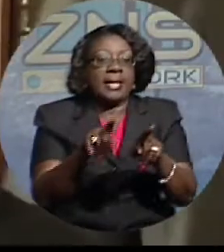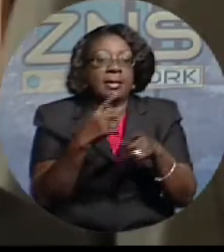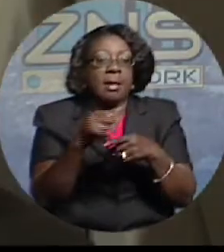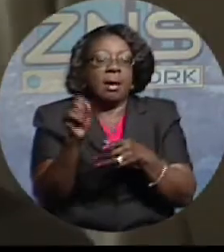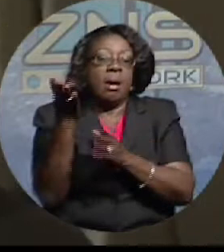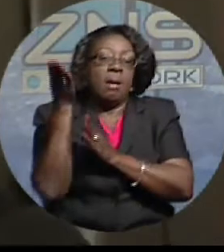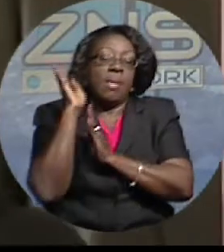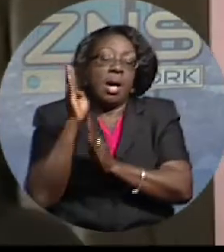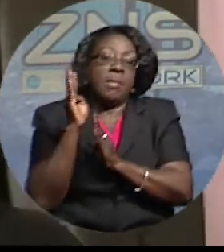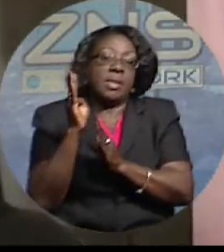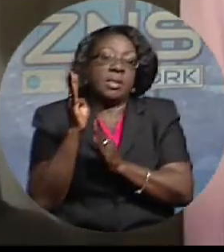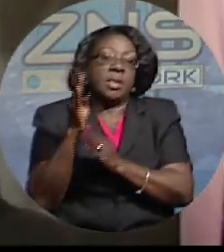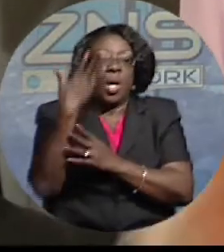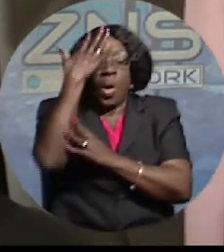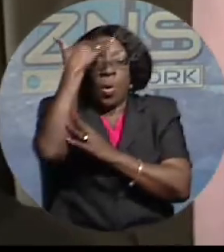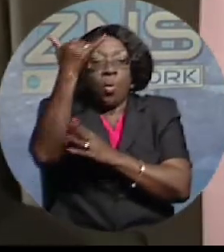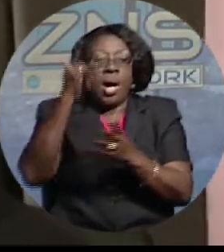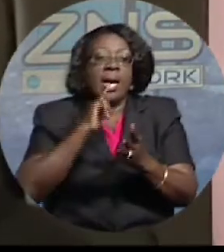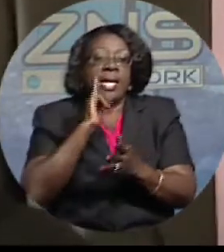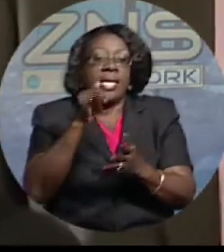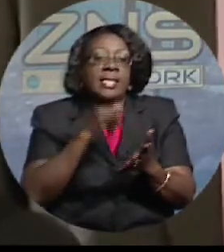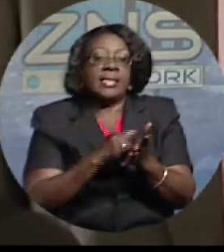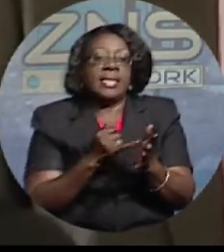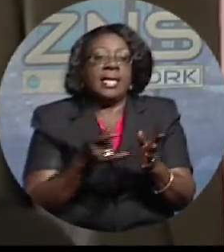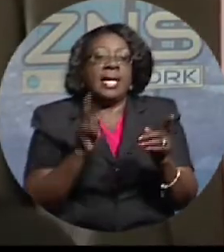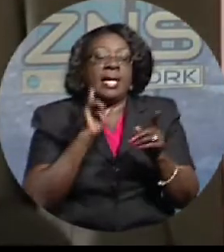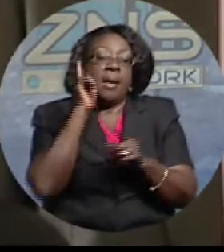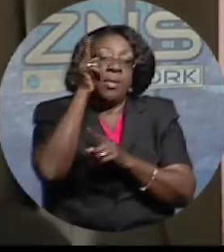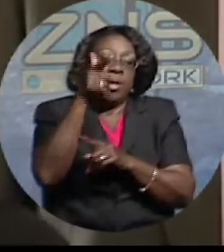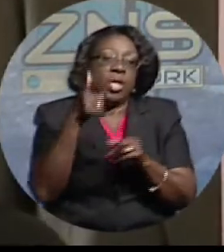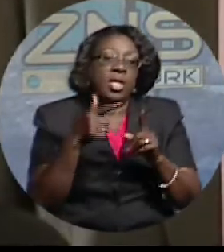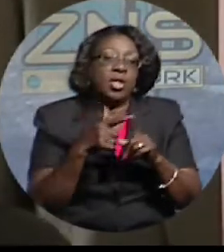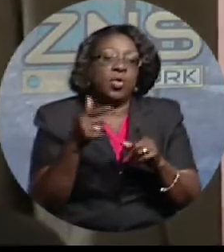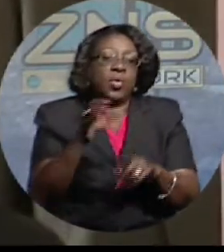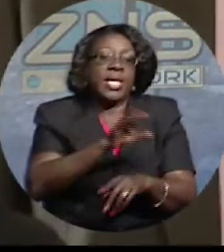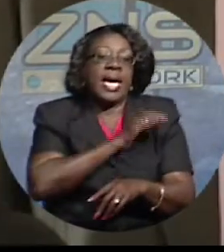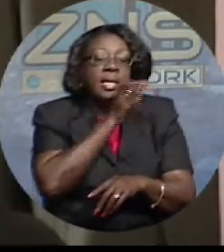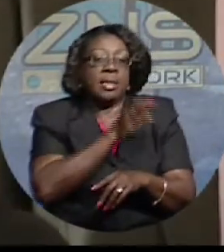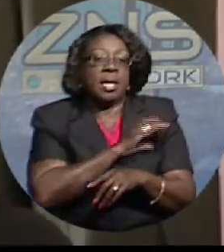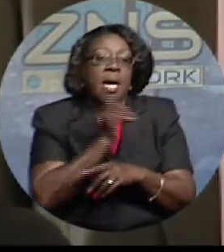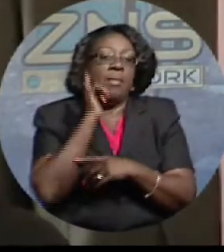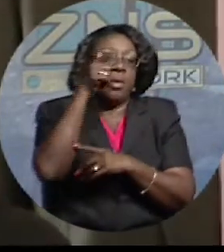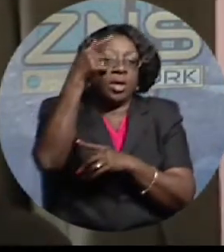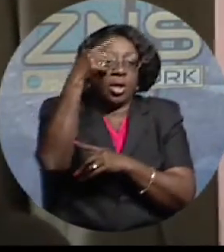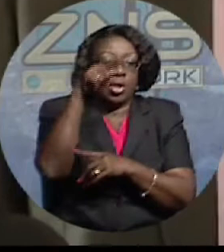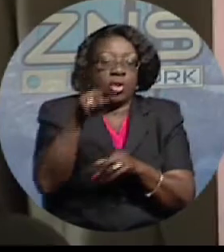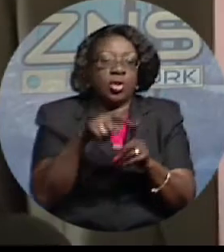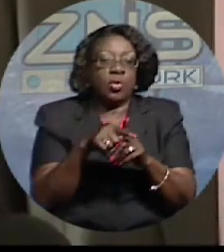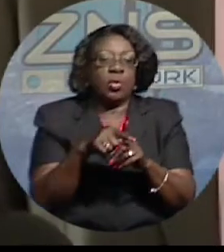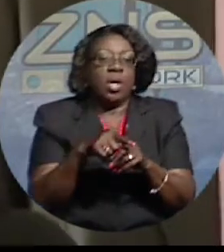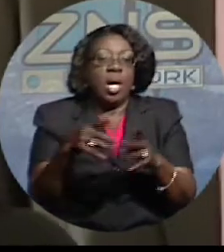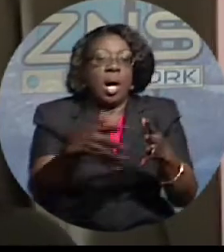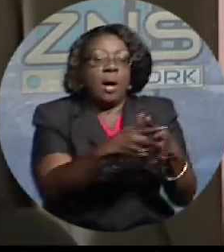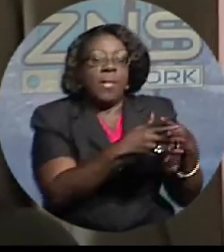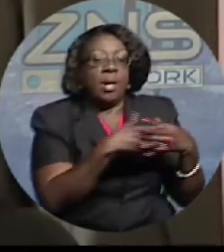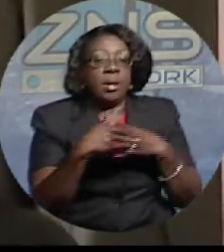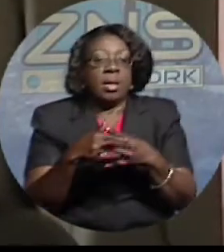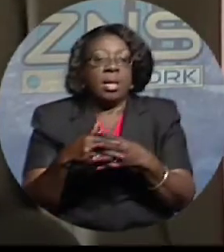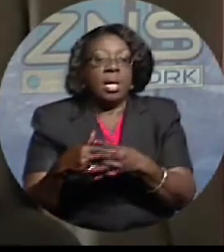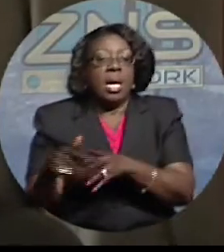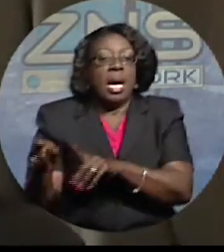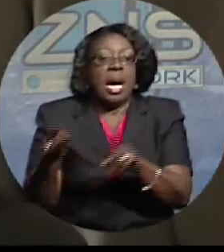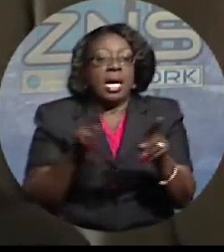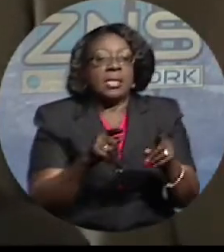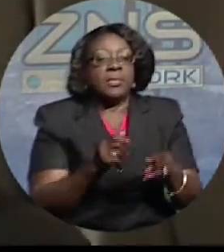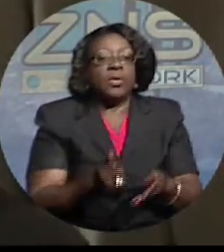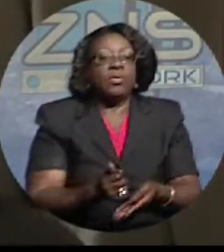that I'm looking to Finland, I'm looking to Canada, I'm looking to the United States of America, as opposed to